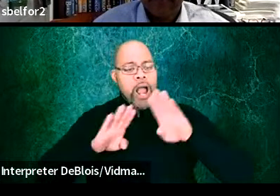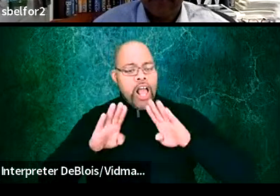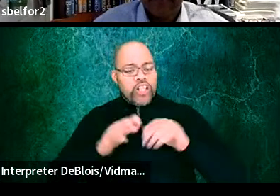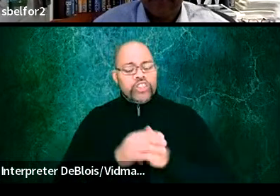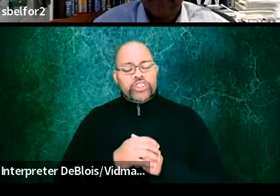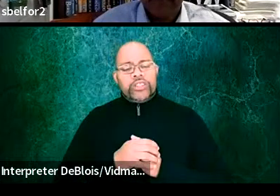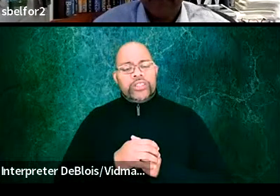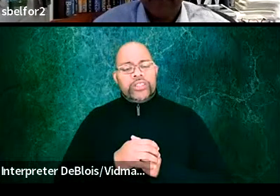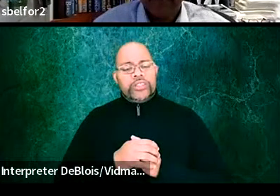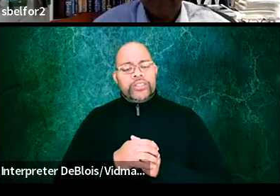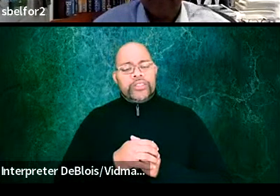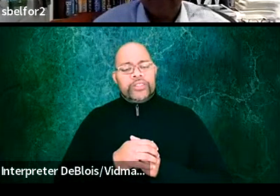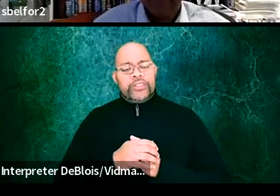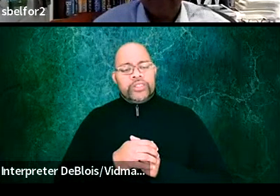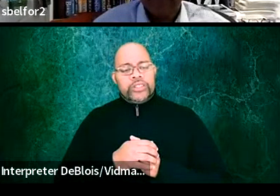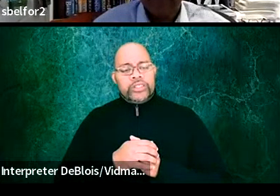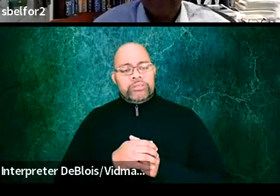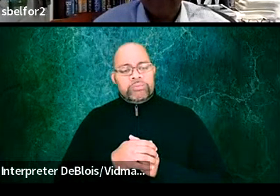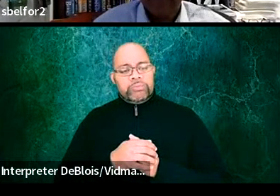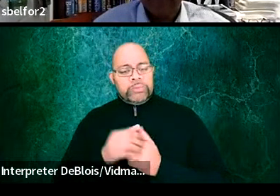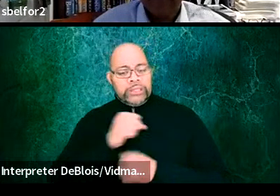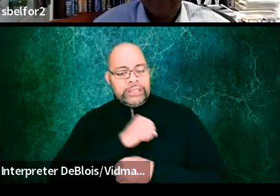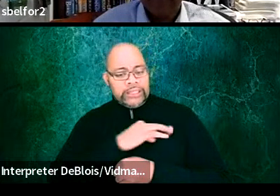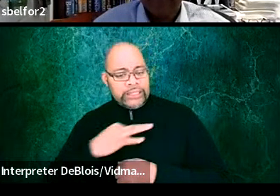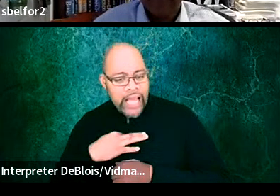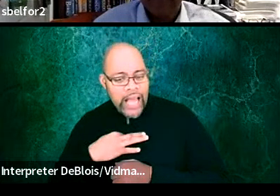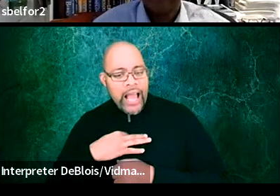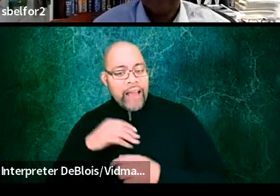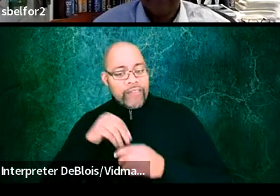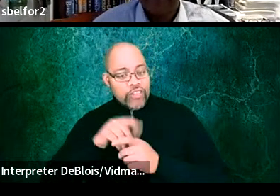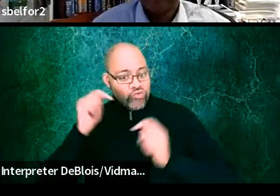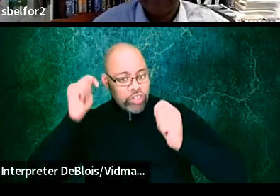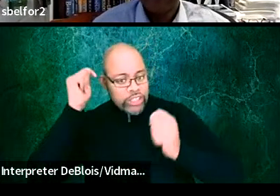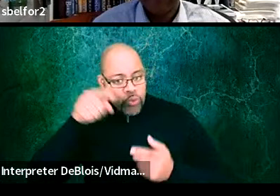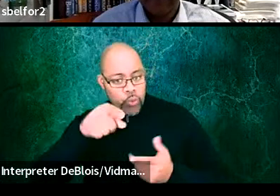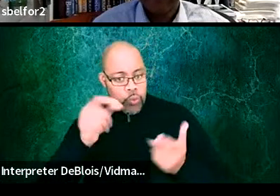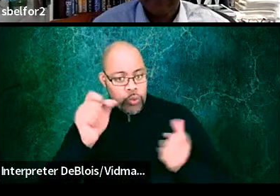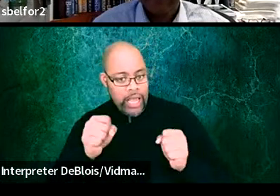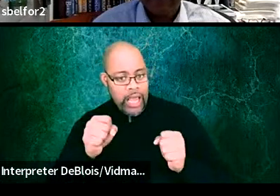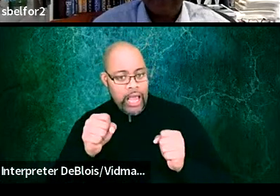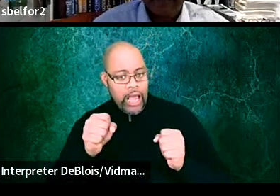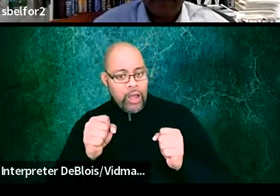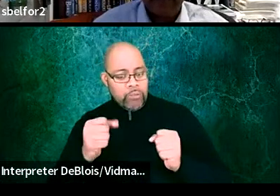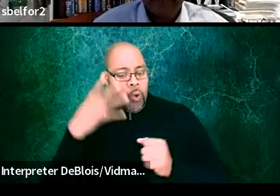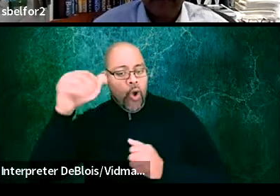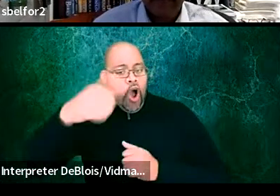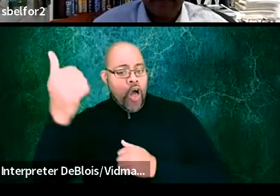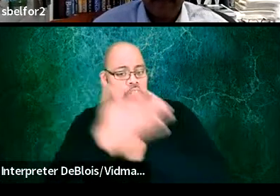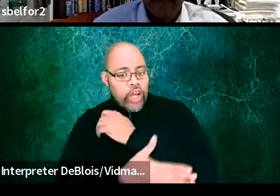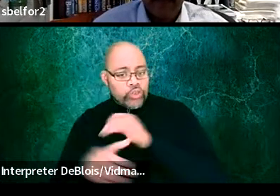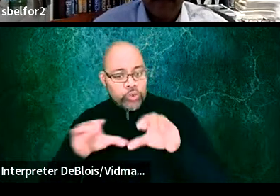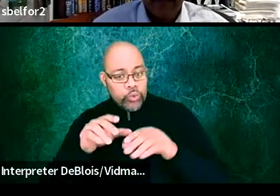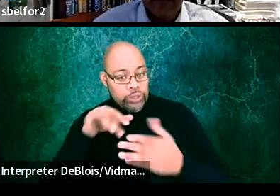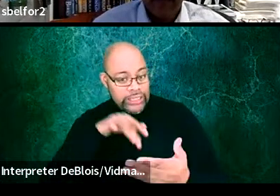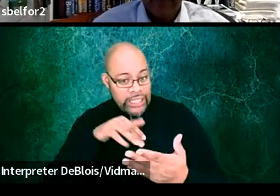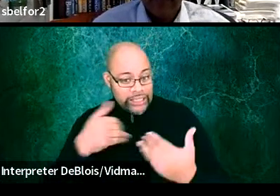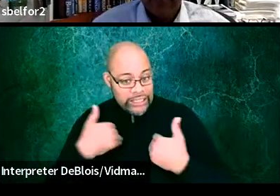biology stream or faculty in Trinidad. Did you go abroad to do your studies?